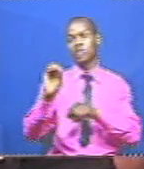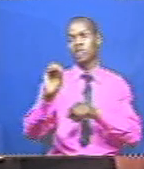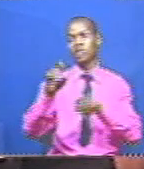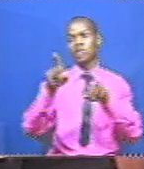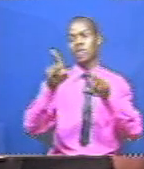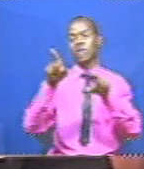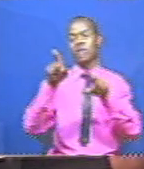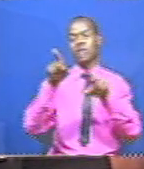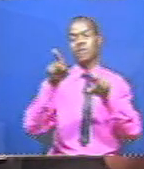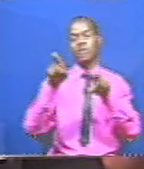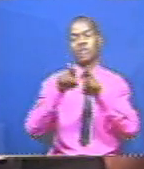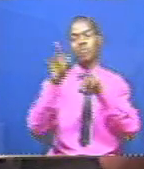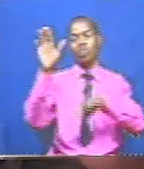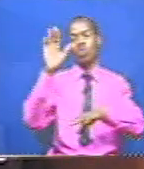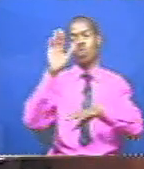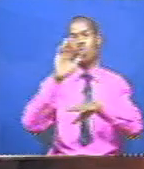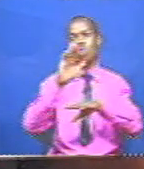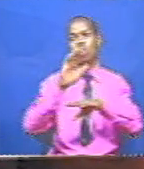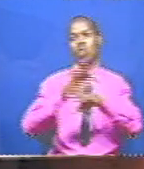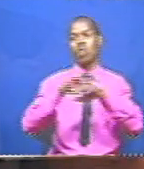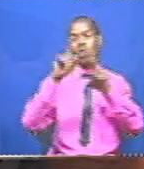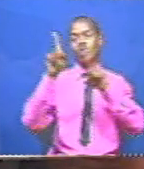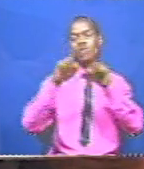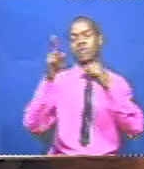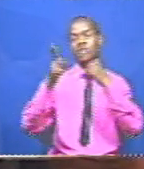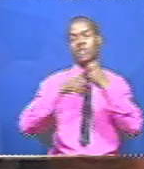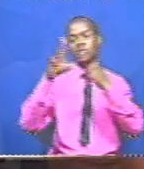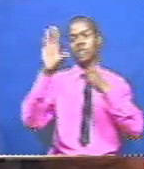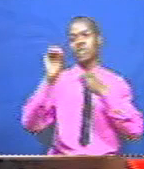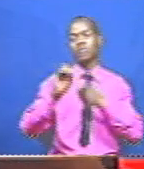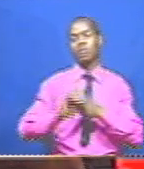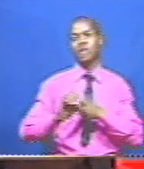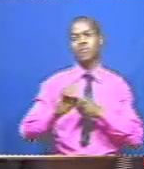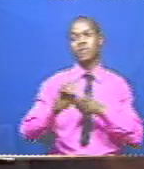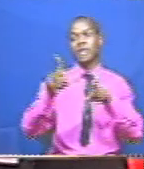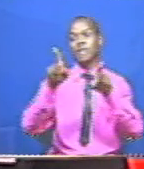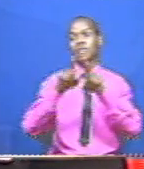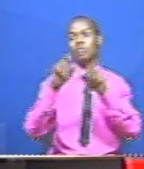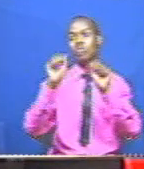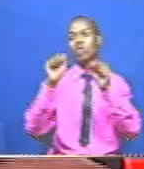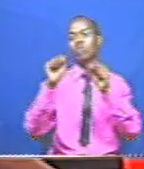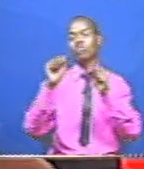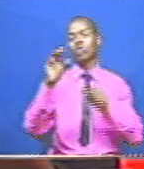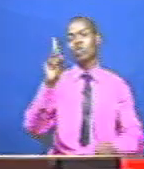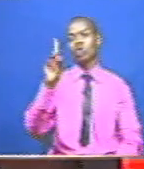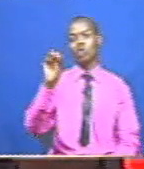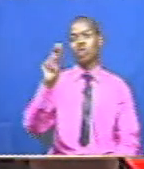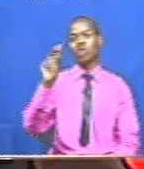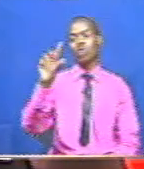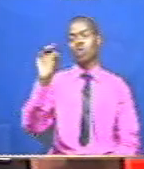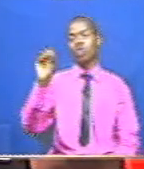hosts a good probably 60% of them, from the Lapset, from the Dongo Kundu economic